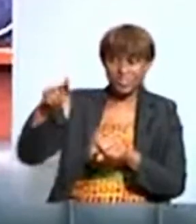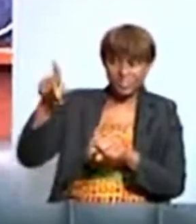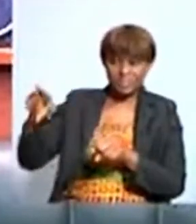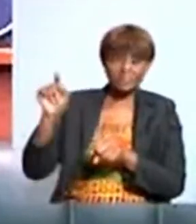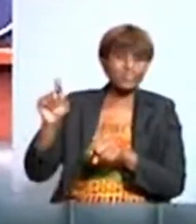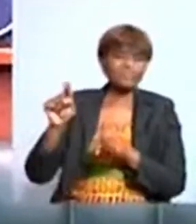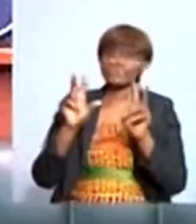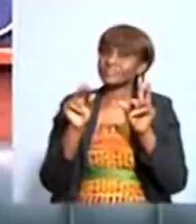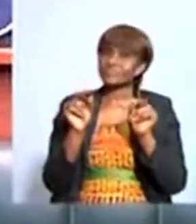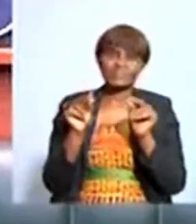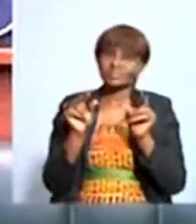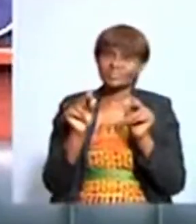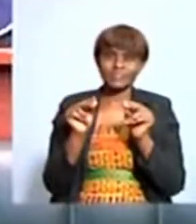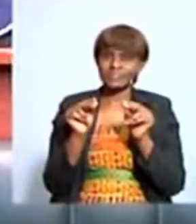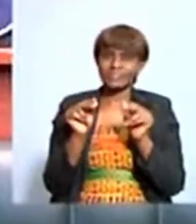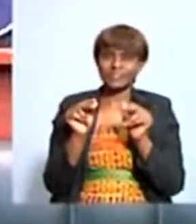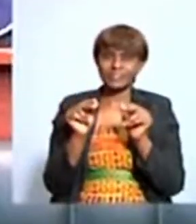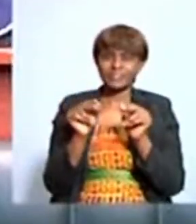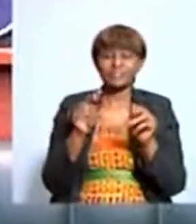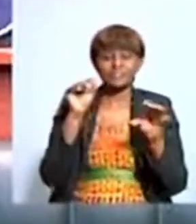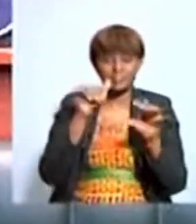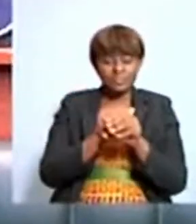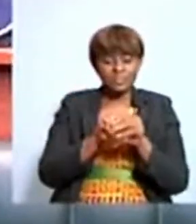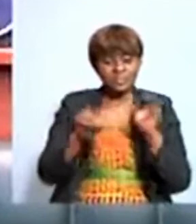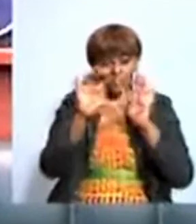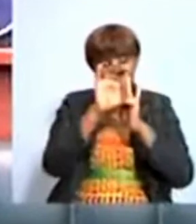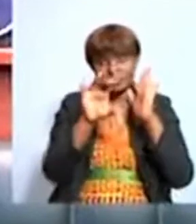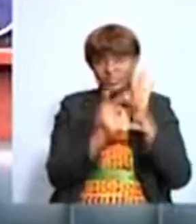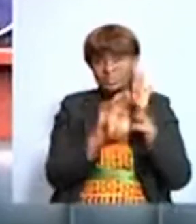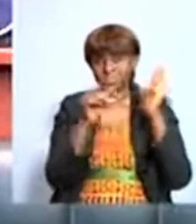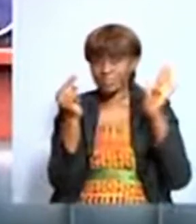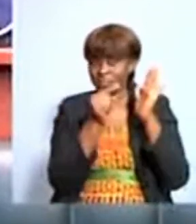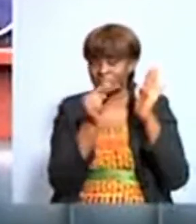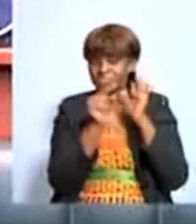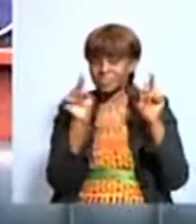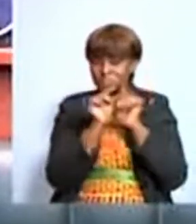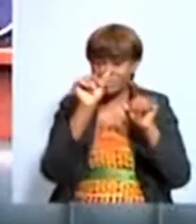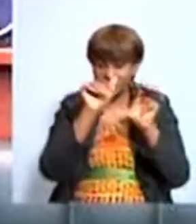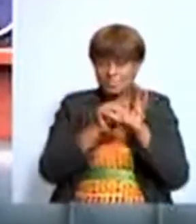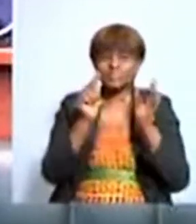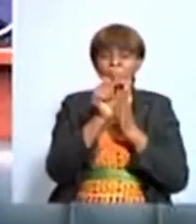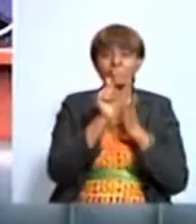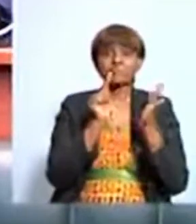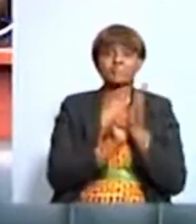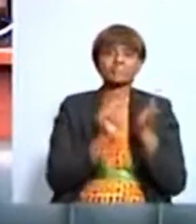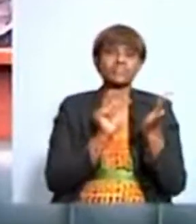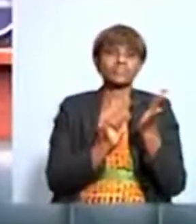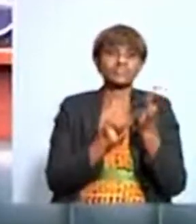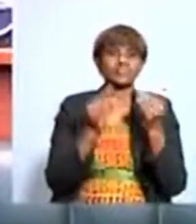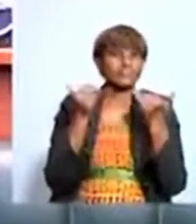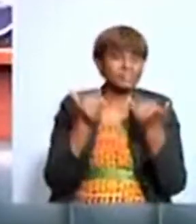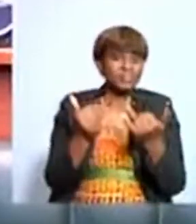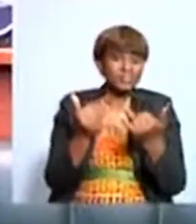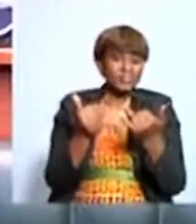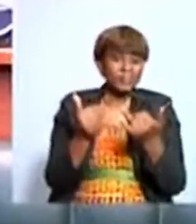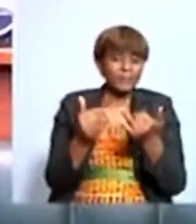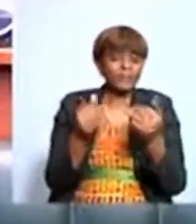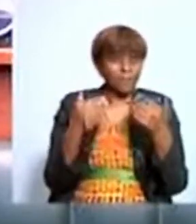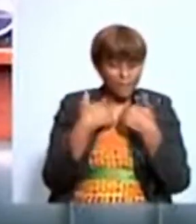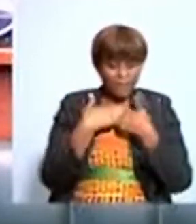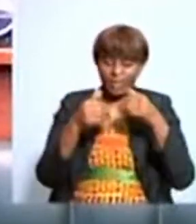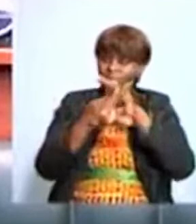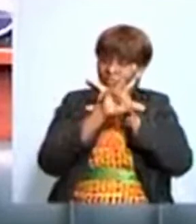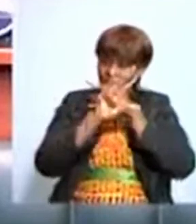Public Prosecutions in the Constitution and in the Act. Therefore, there is